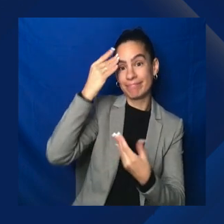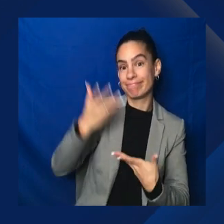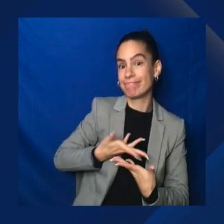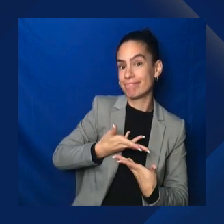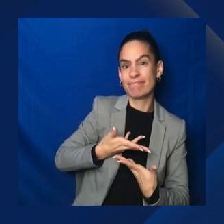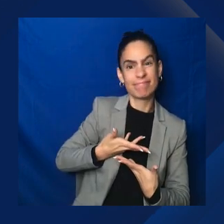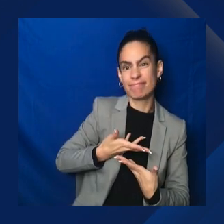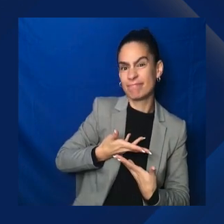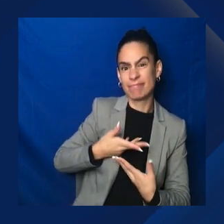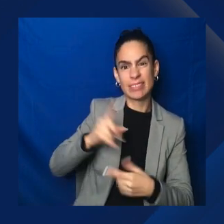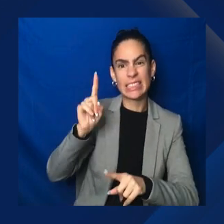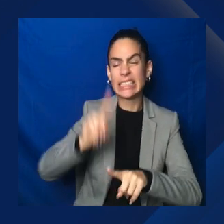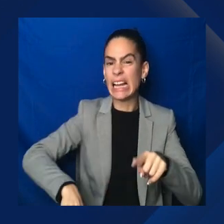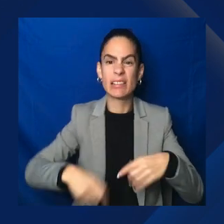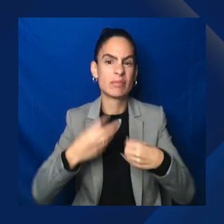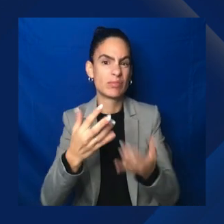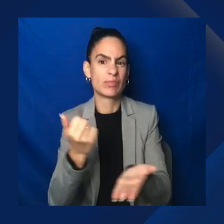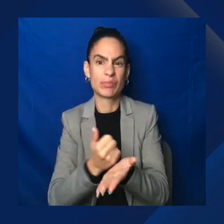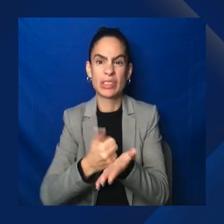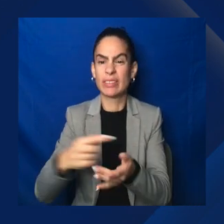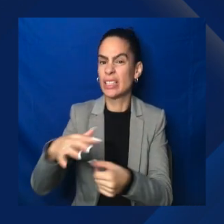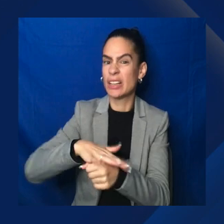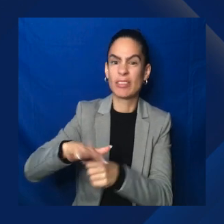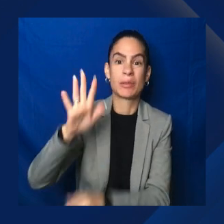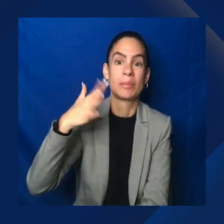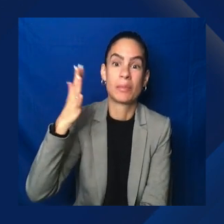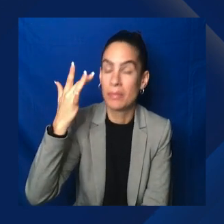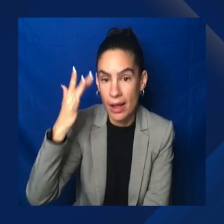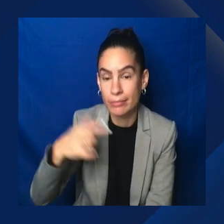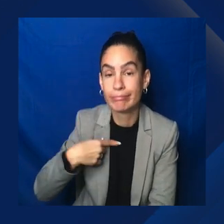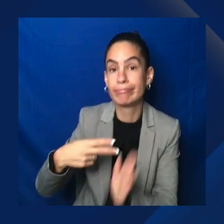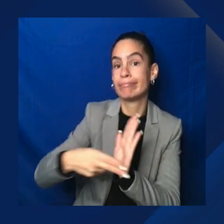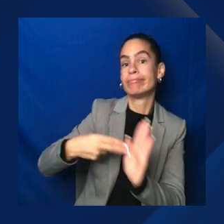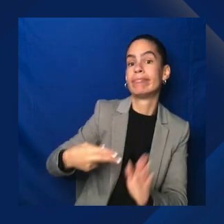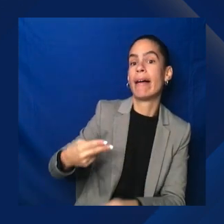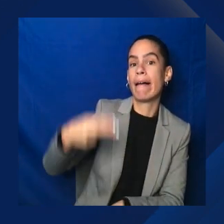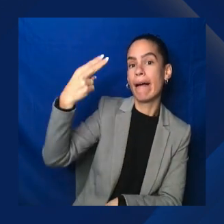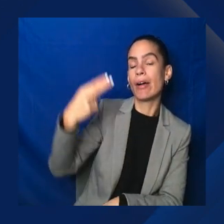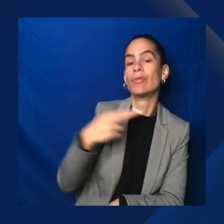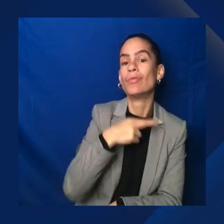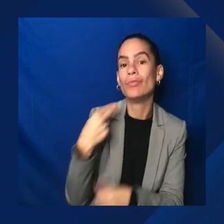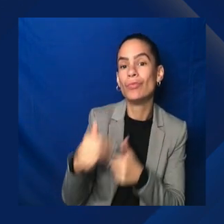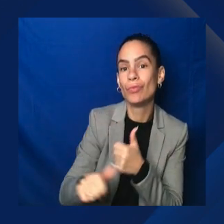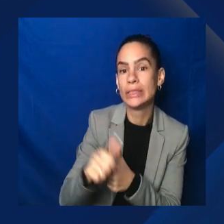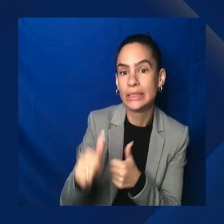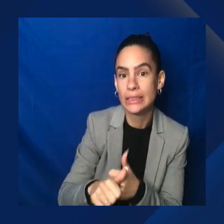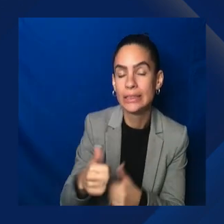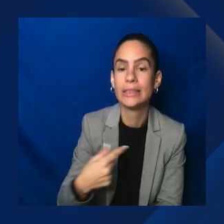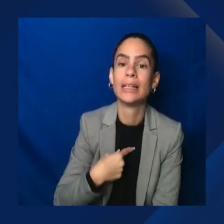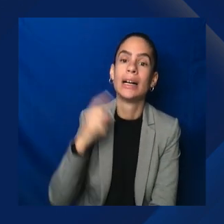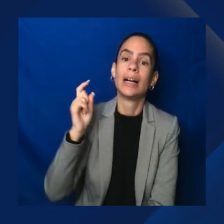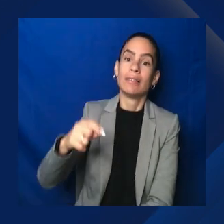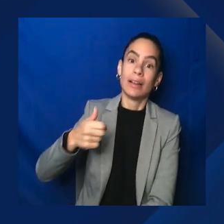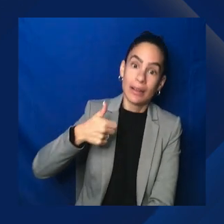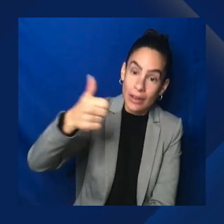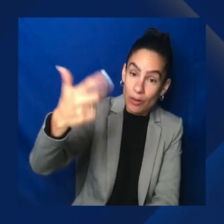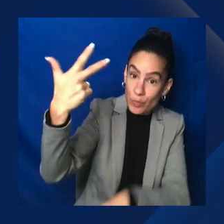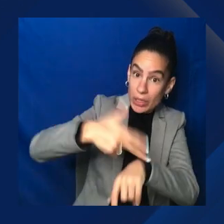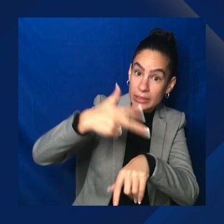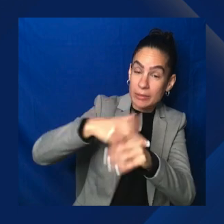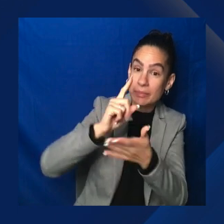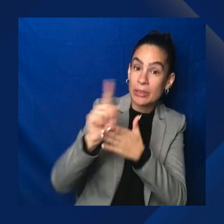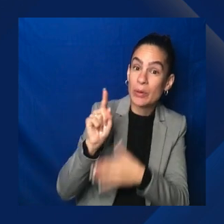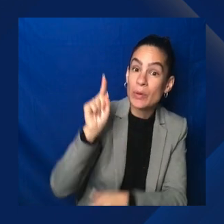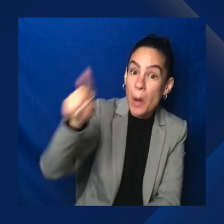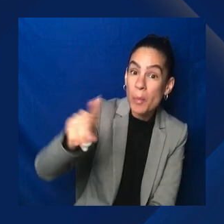this area because of the high risk. I traveled 3 times a week to Denver, which is about a